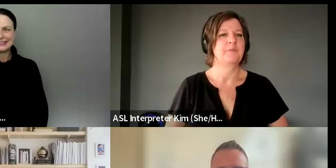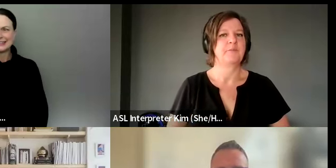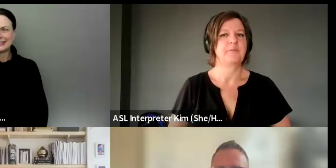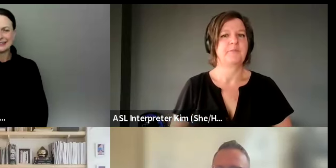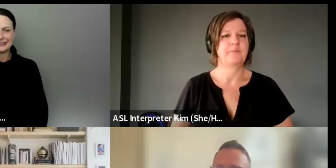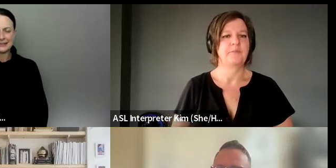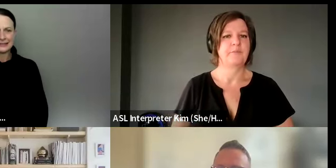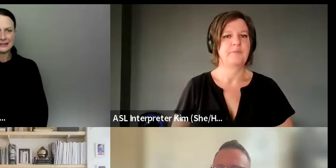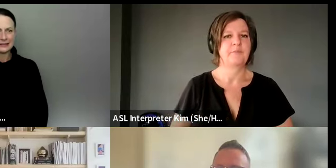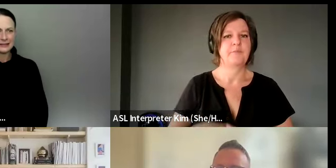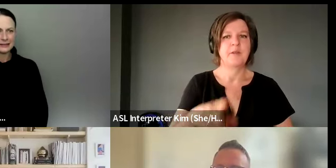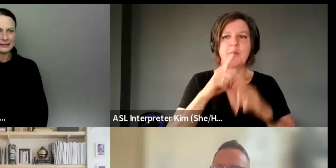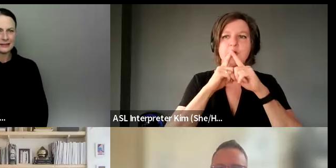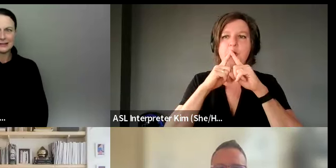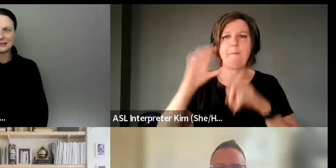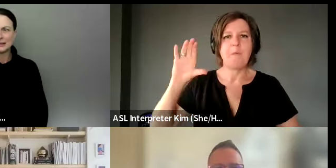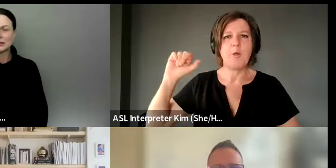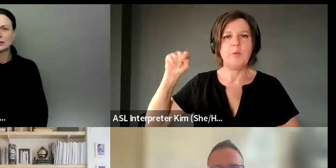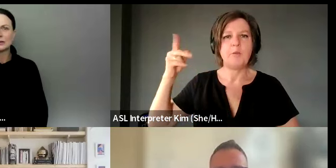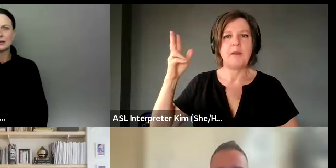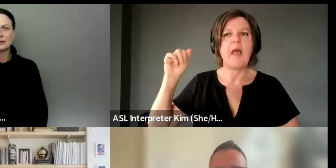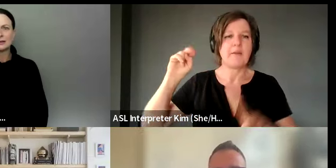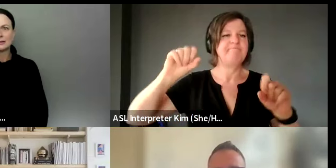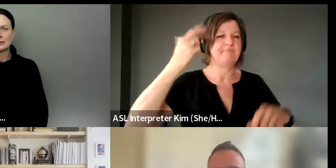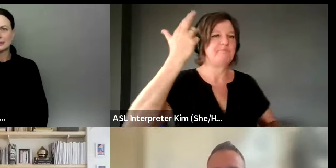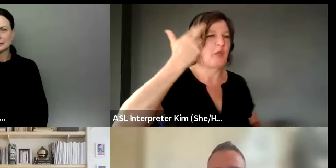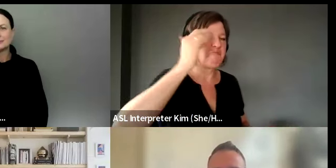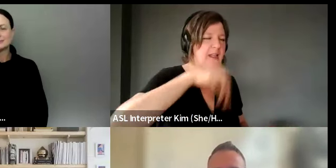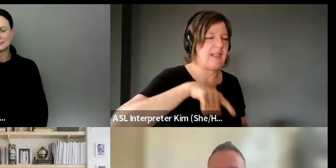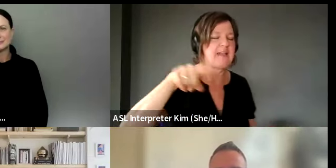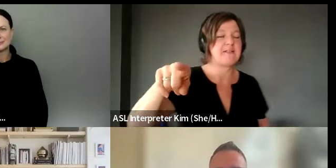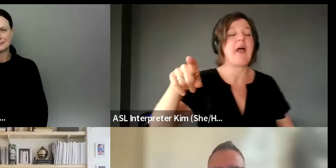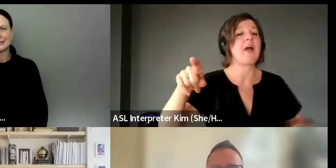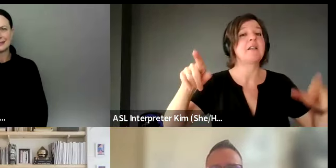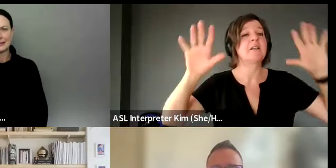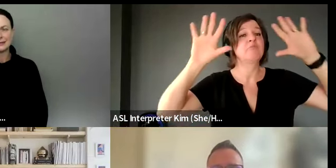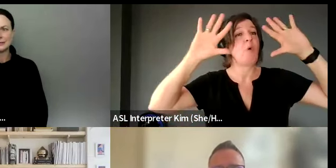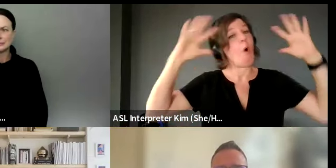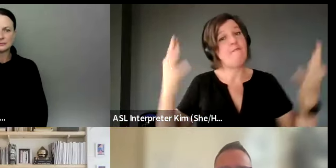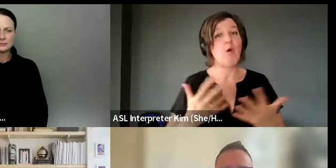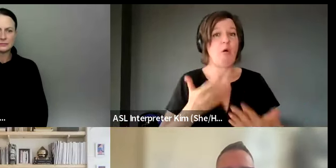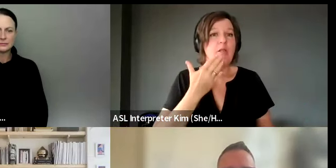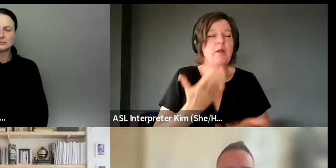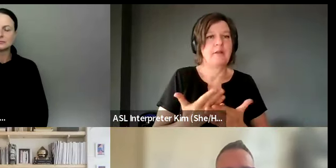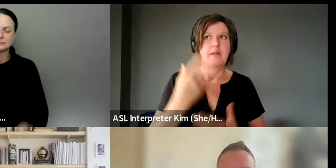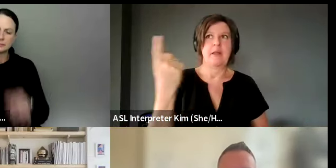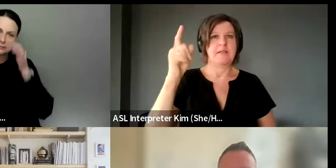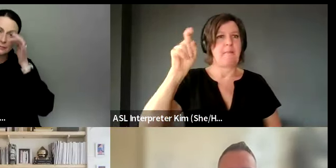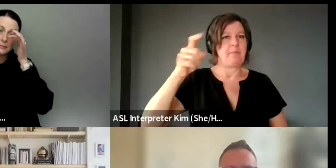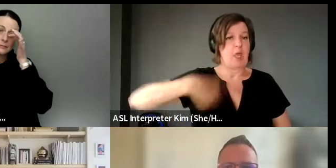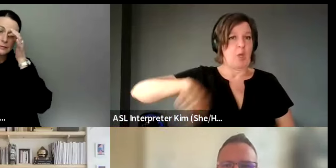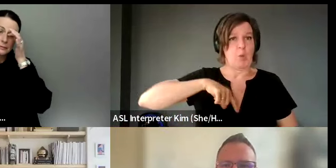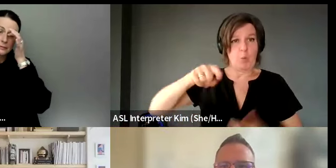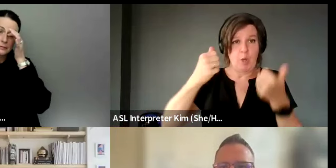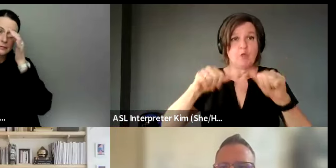You're on mute, Catherine. Yeah, I realized. So overall, a good, I mean, it's something that we should try to